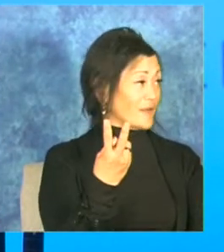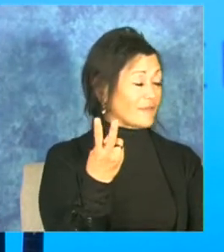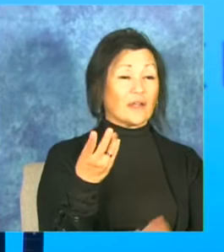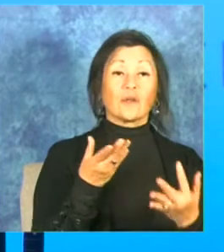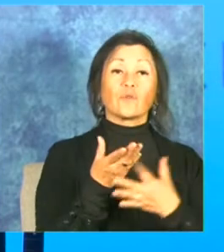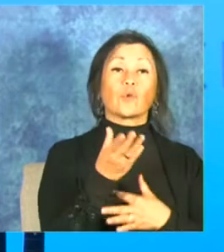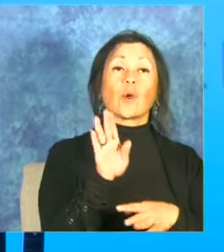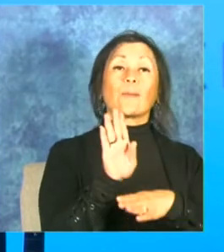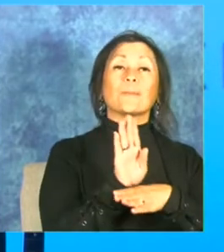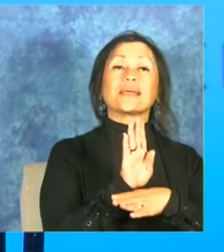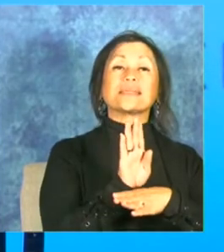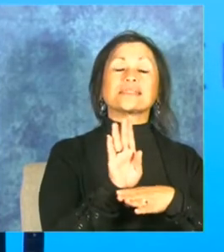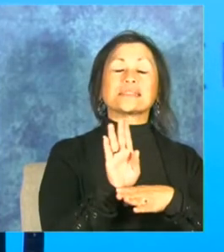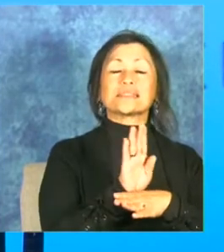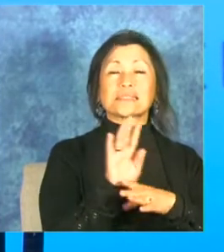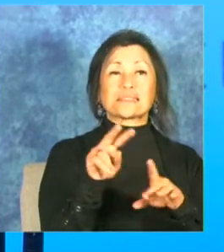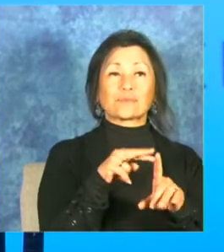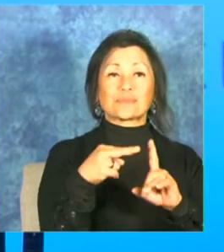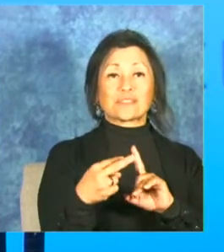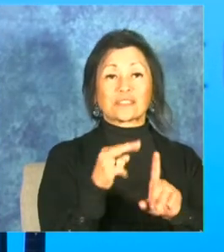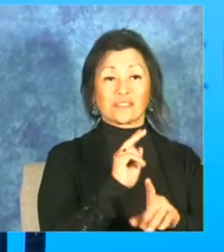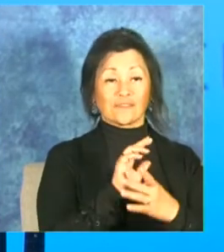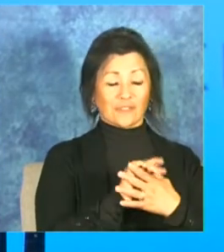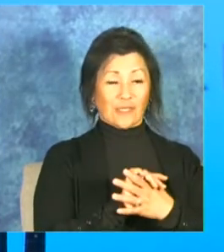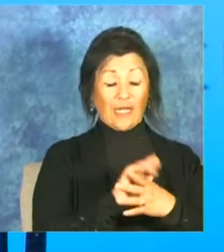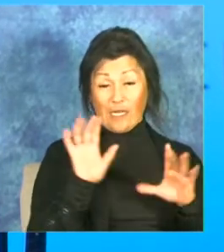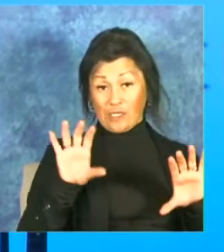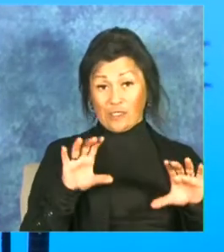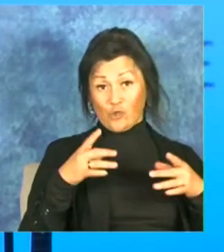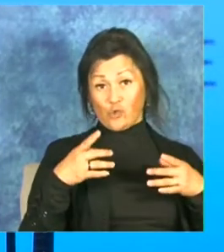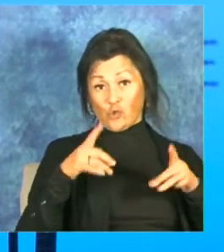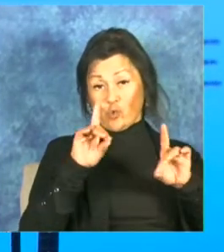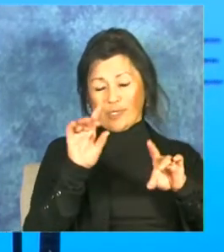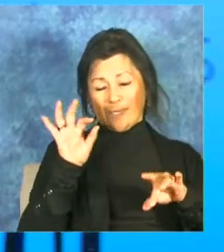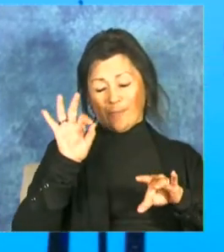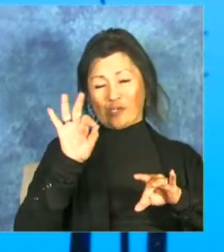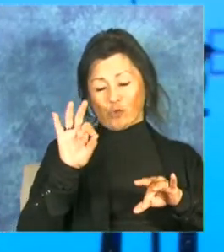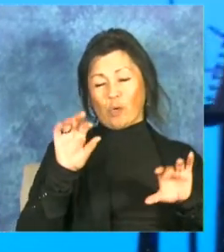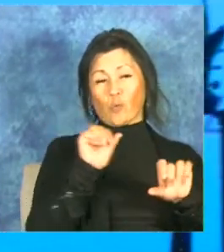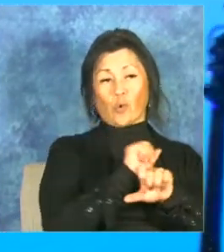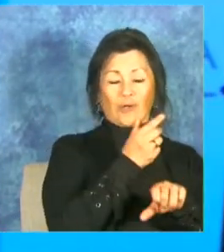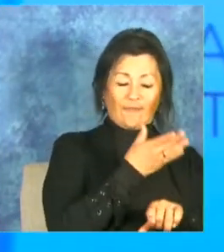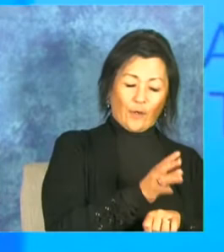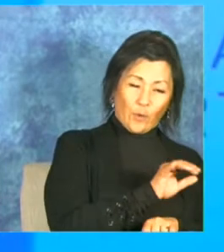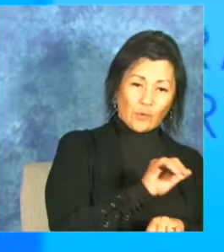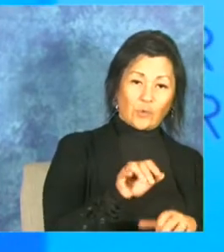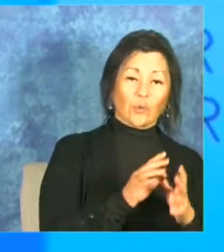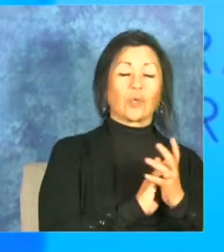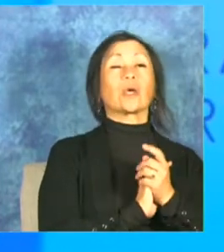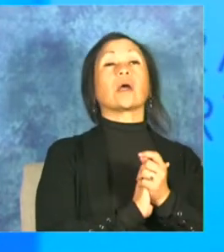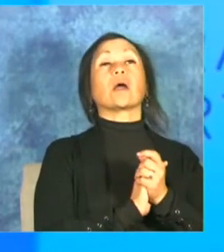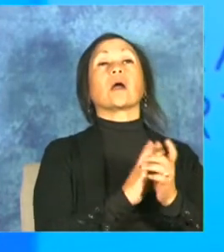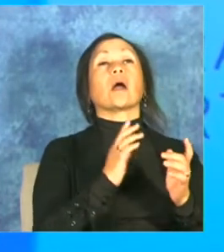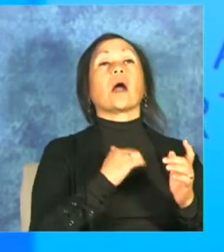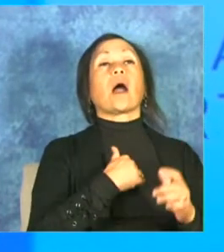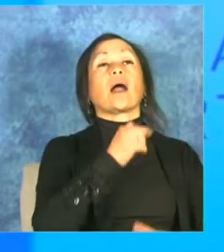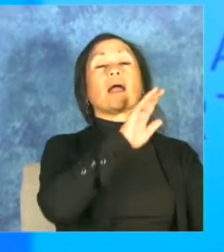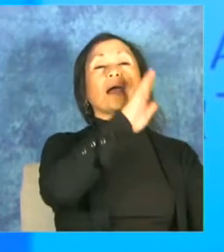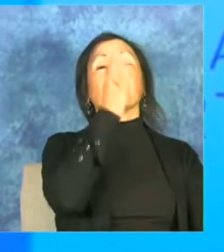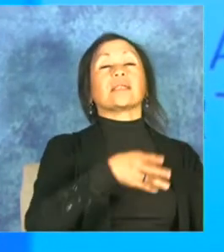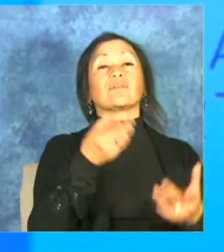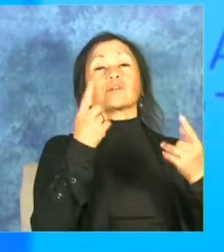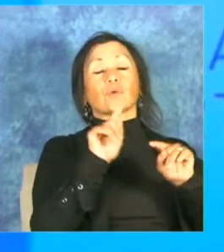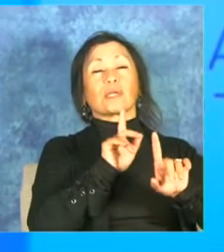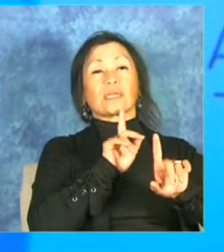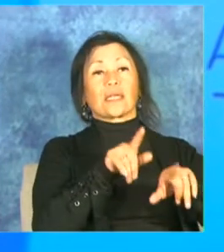the business aspect, which I was doing while I was also pastoring and so forth, was I never tried